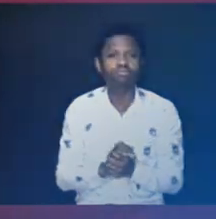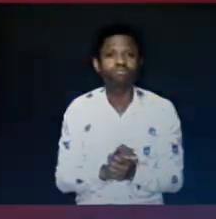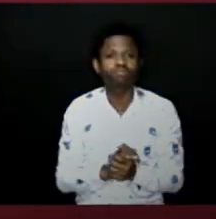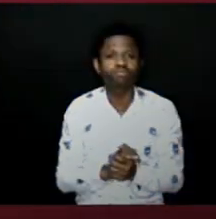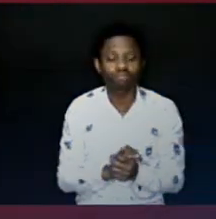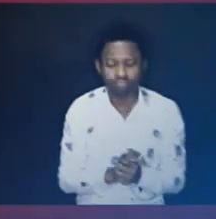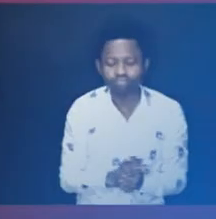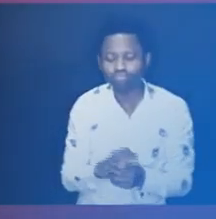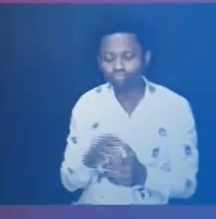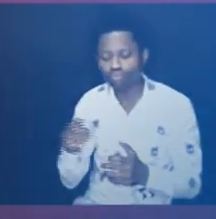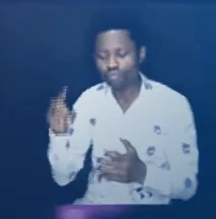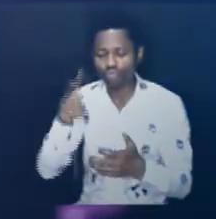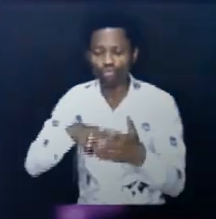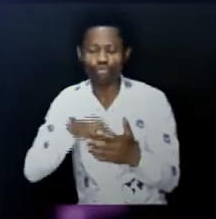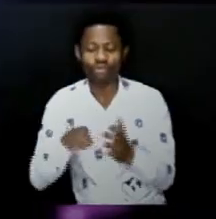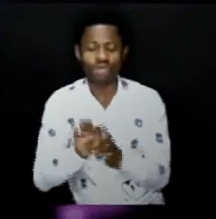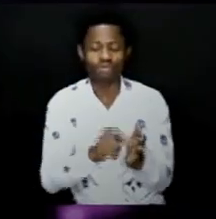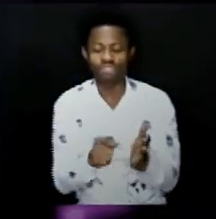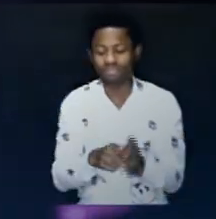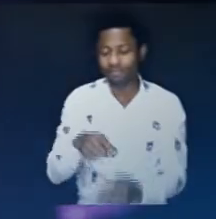from